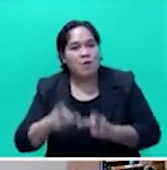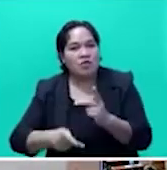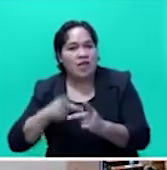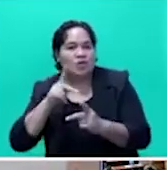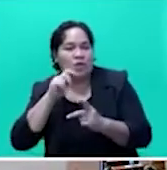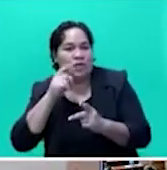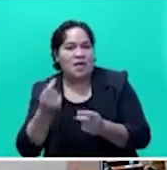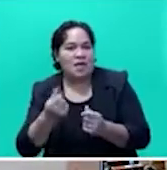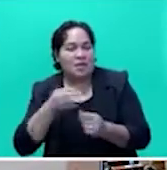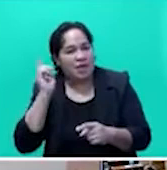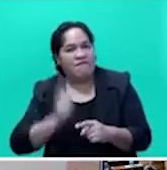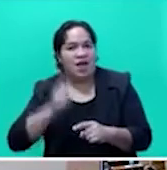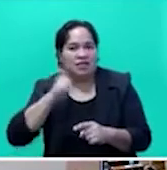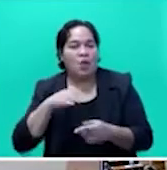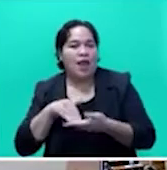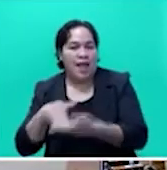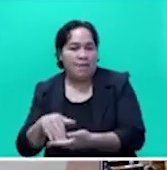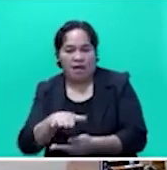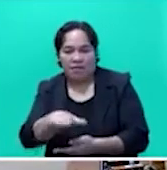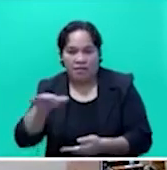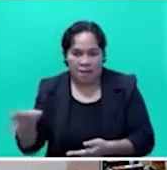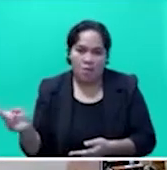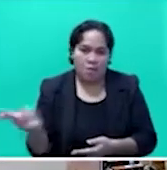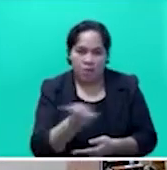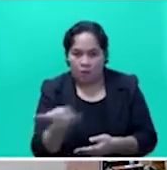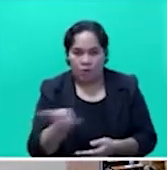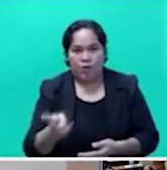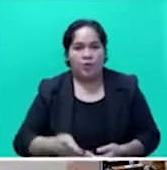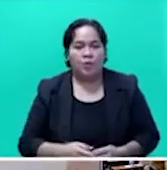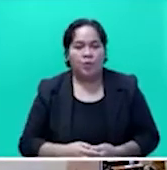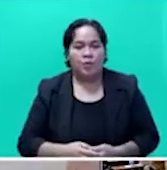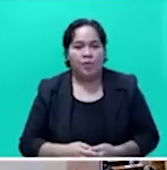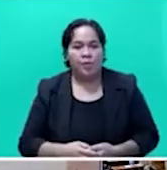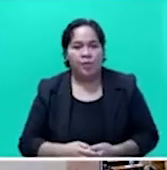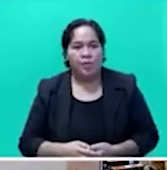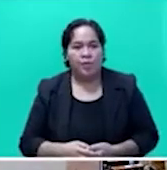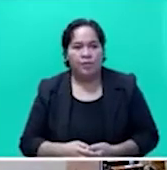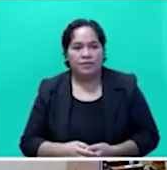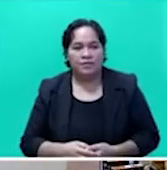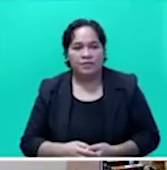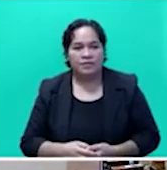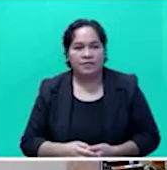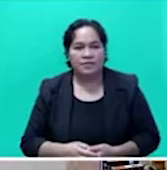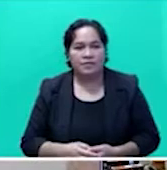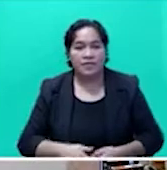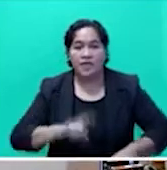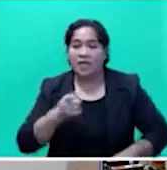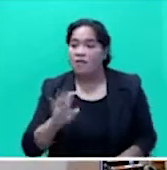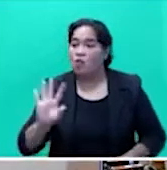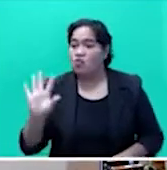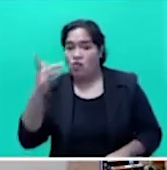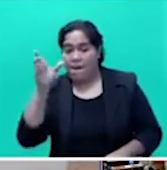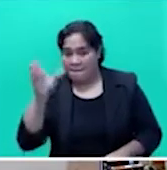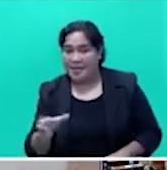streamlined, it will be faster, and it will be much easier for both parties. And if a person that is a tenant